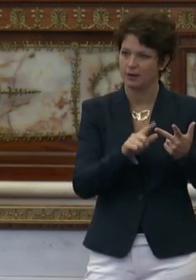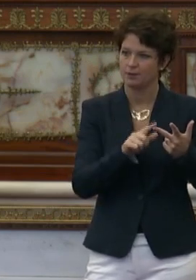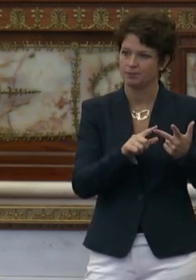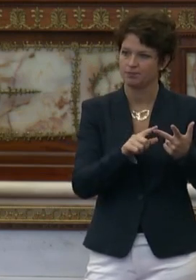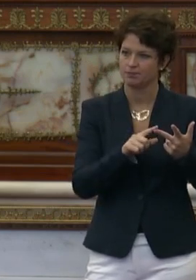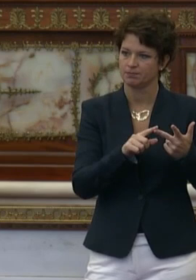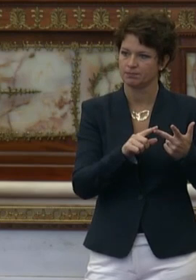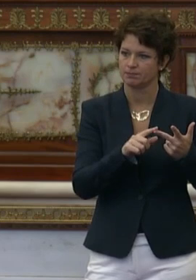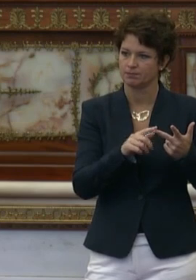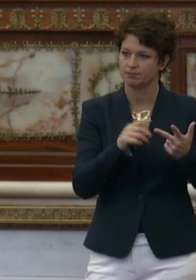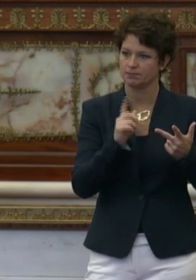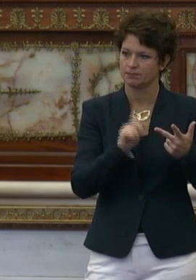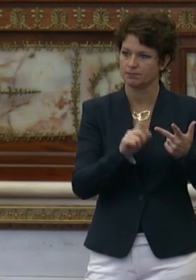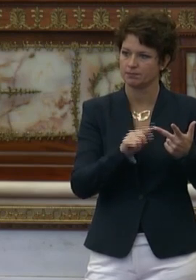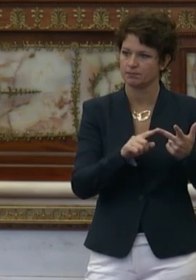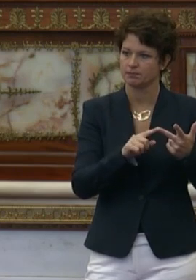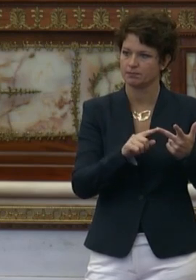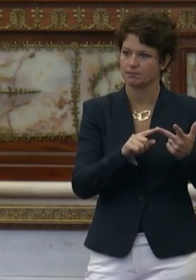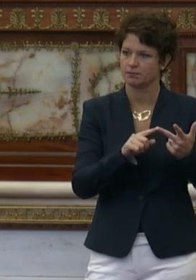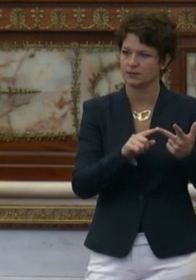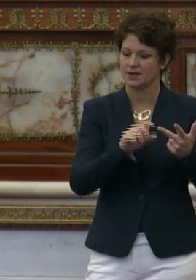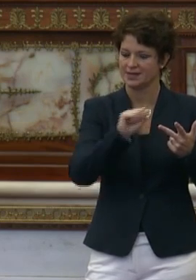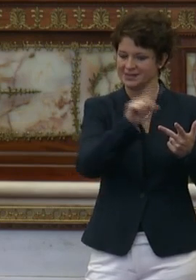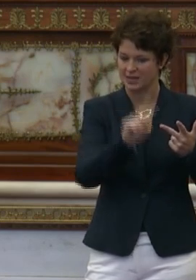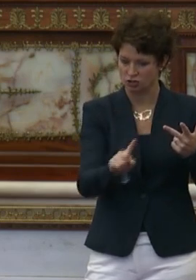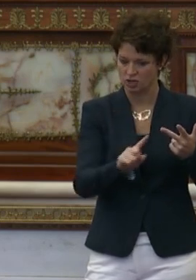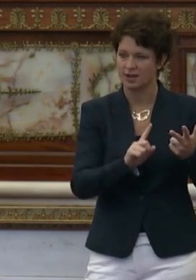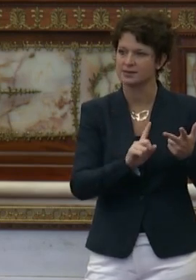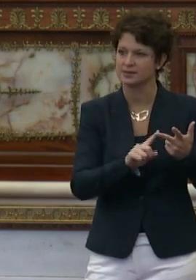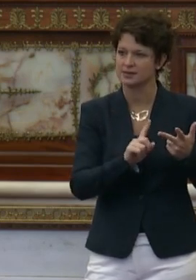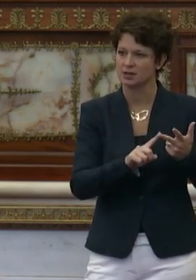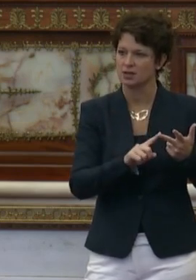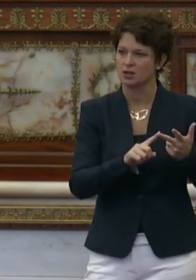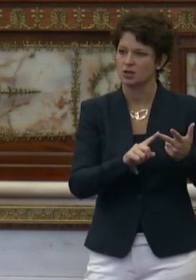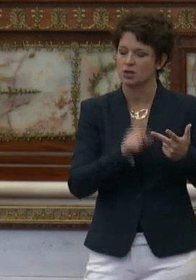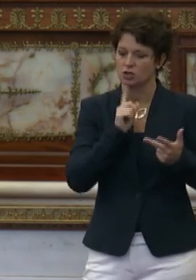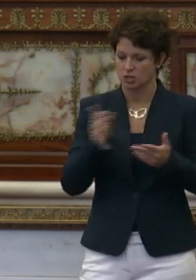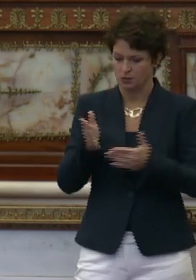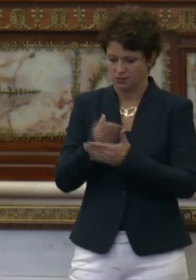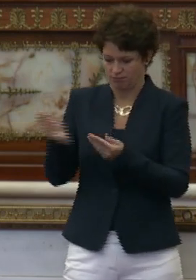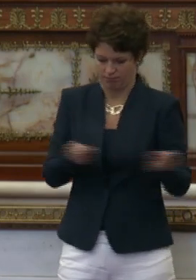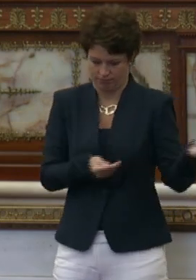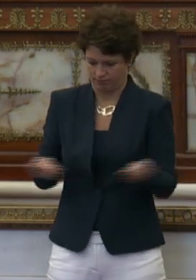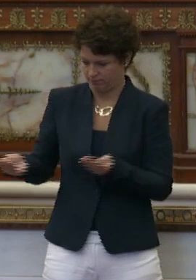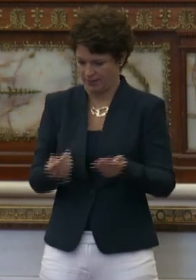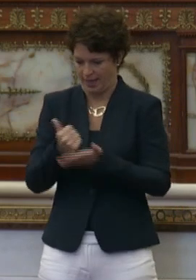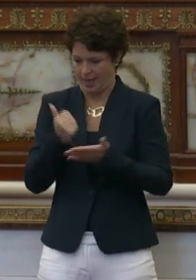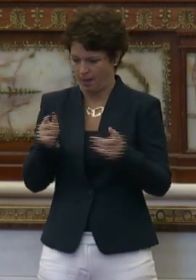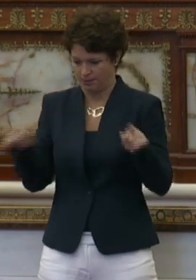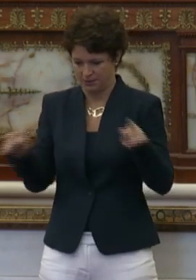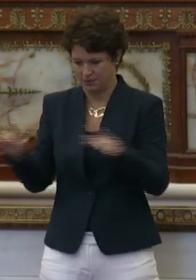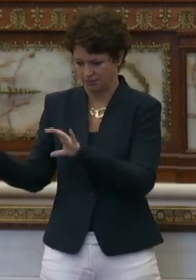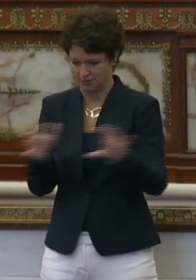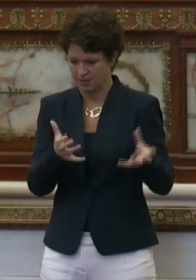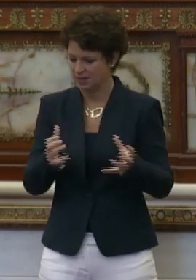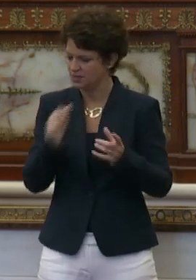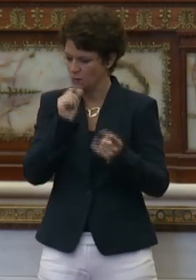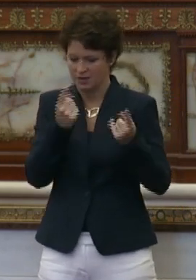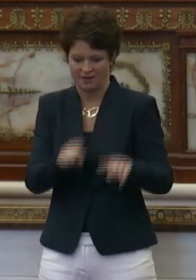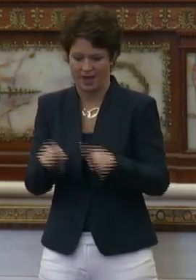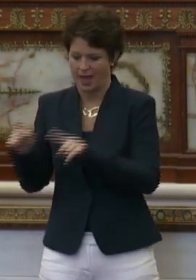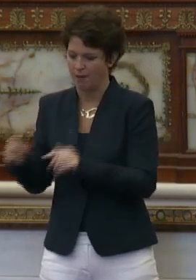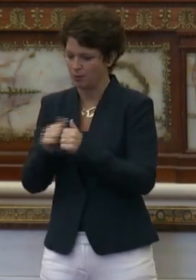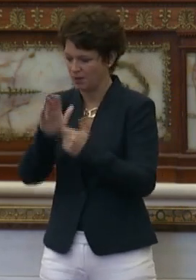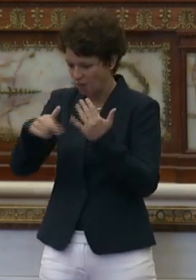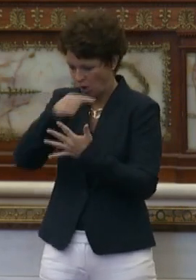of definitely Sanchez, who had to be the go-between, because none of this would have happened